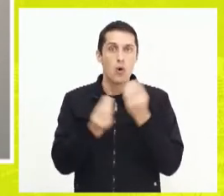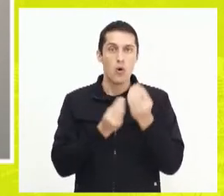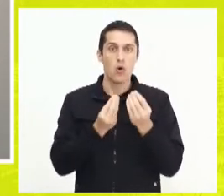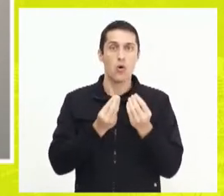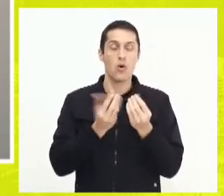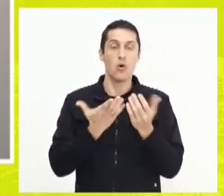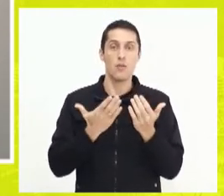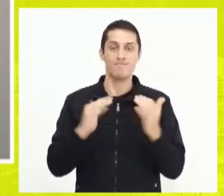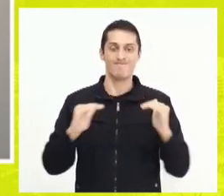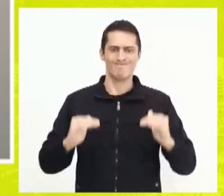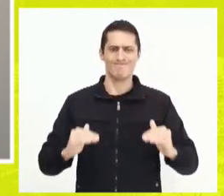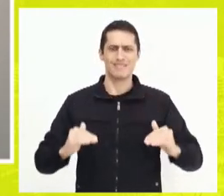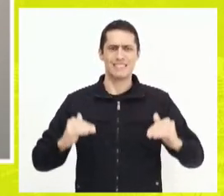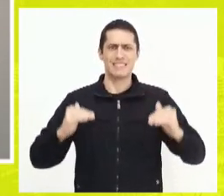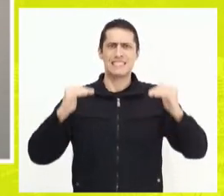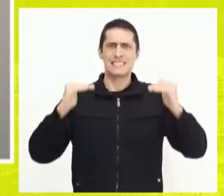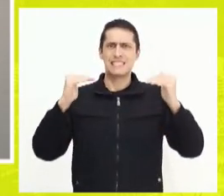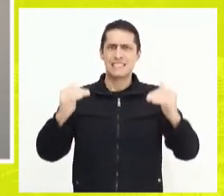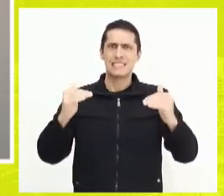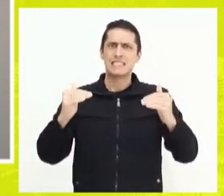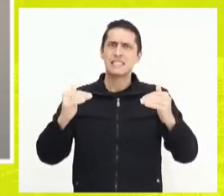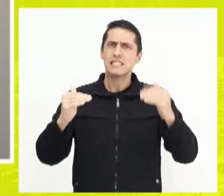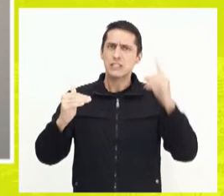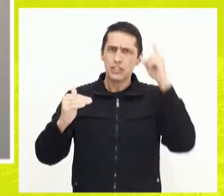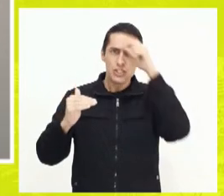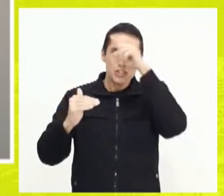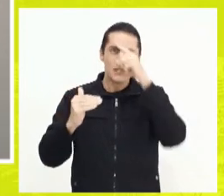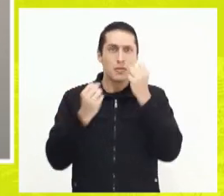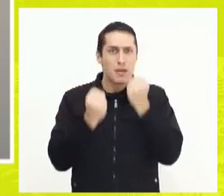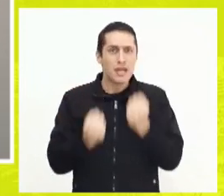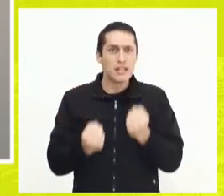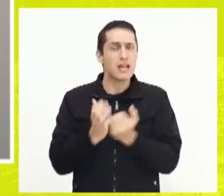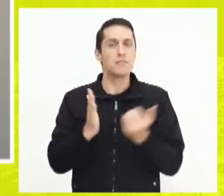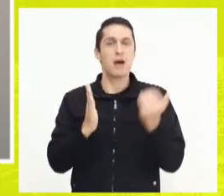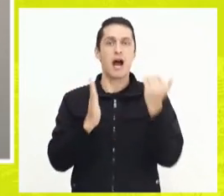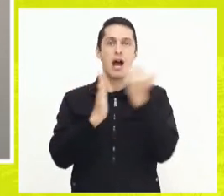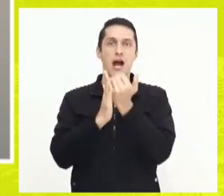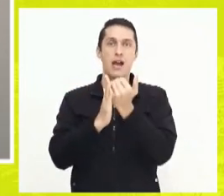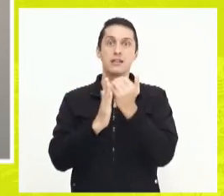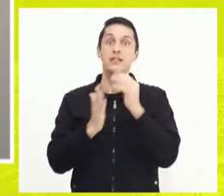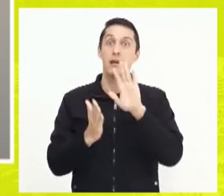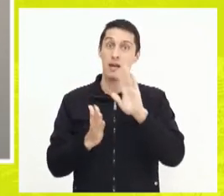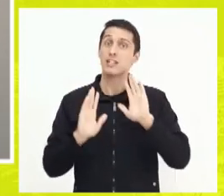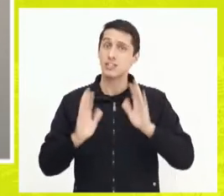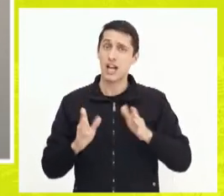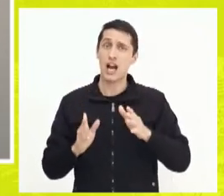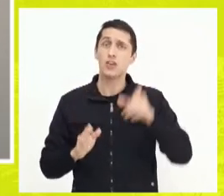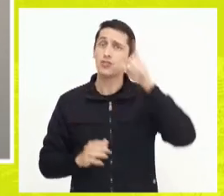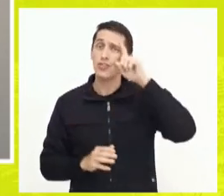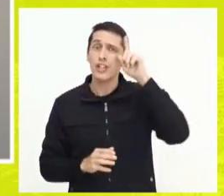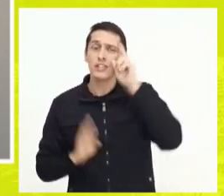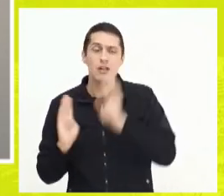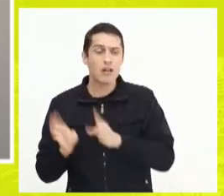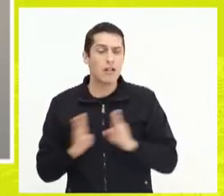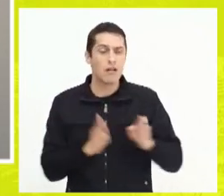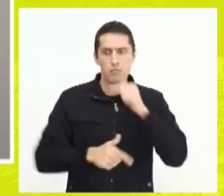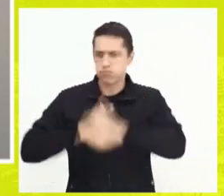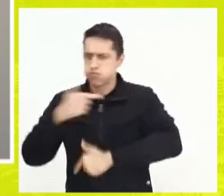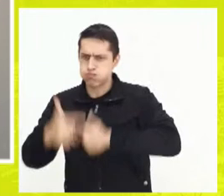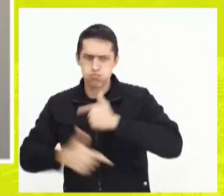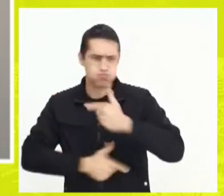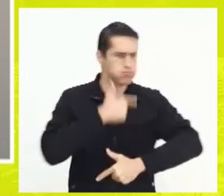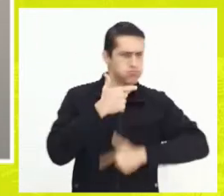to add this extra layer of difficulty in a routine that as chico said it is hard already we're always